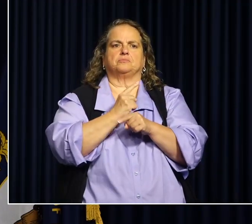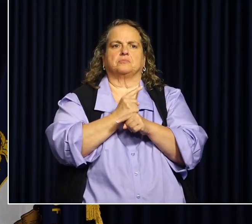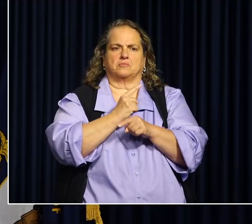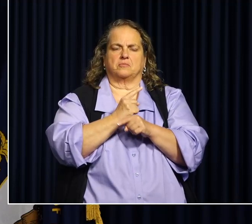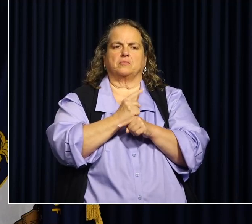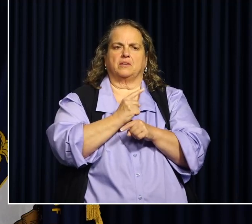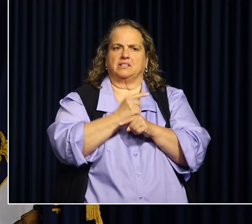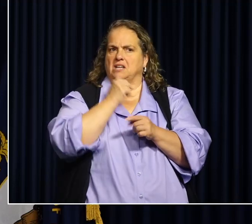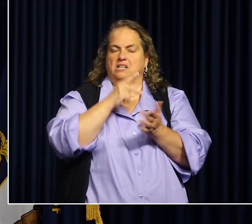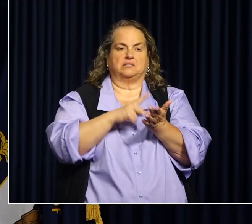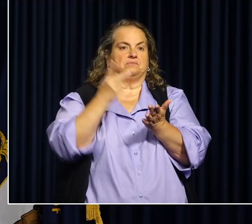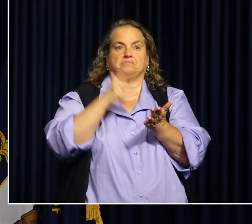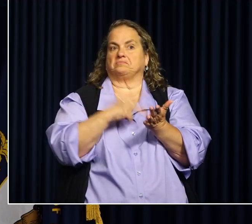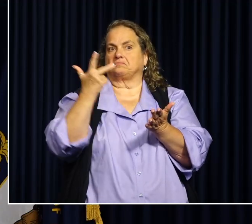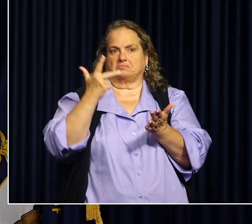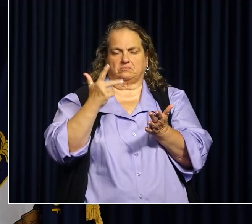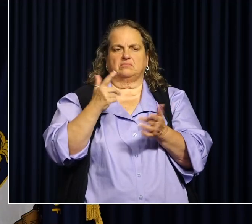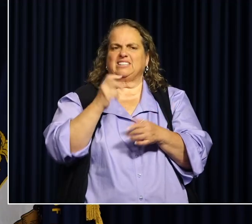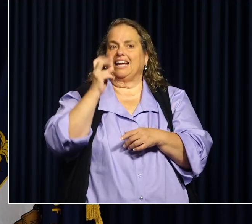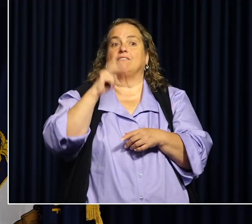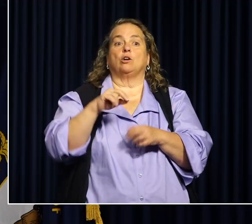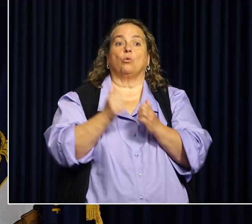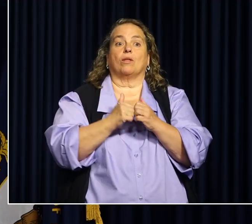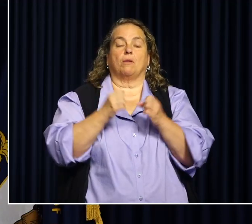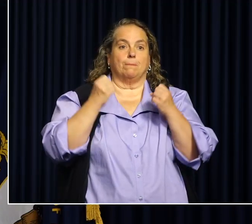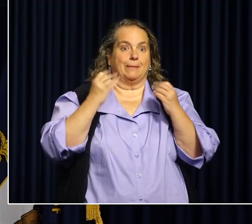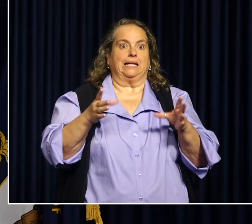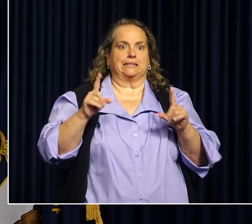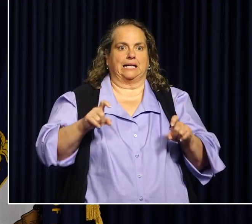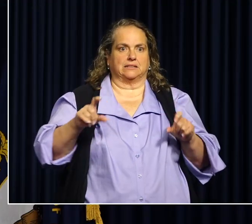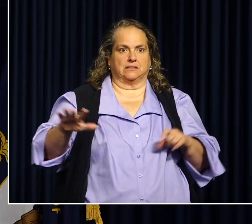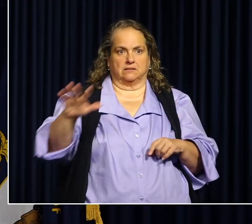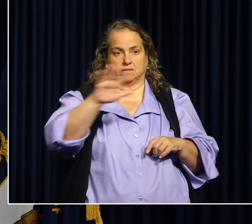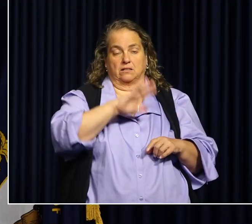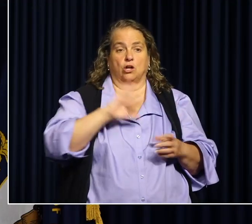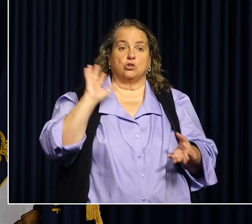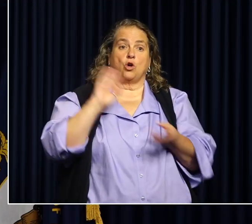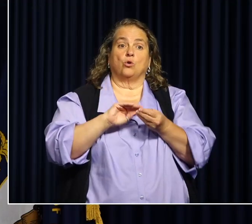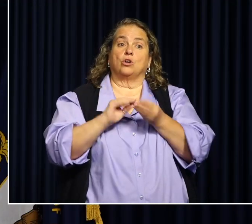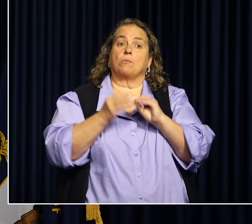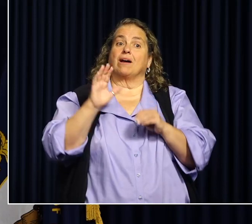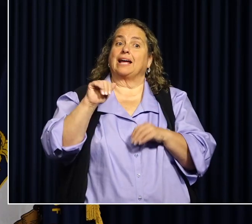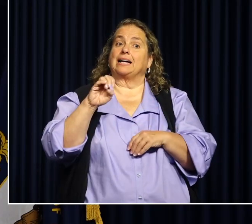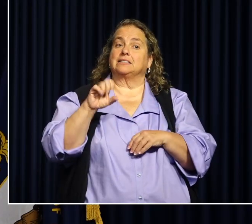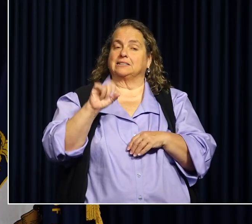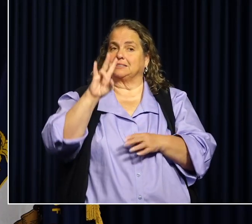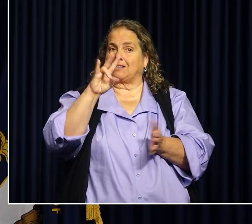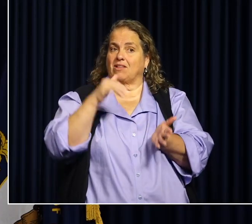with significant additional testing. That brings our total number of cases to